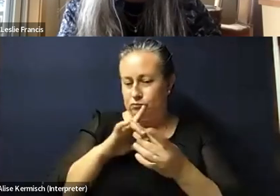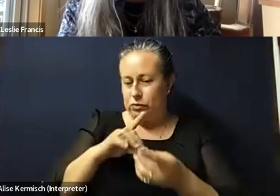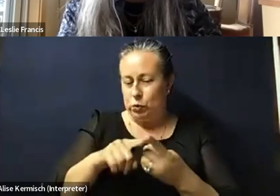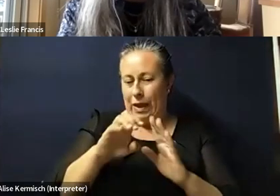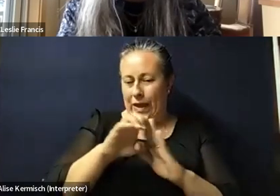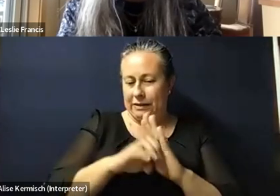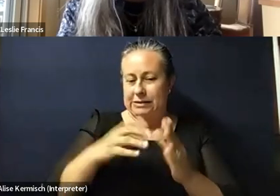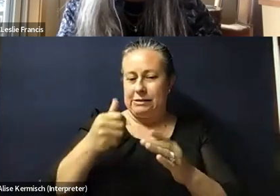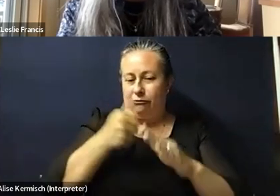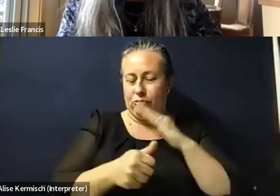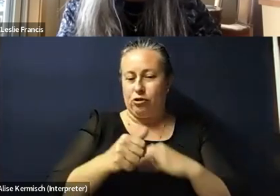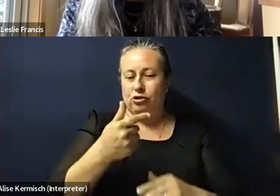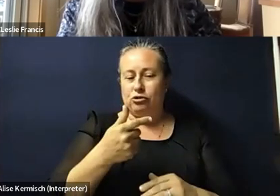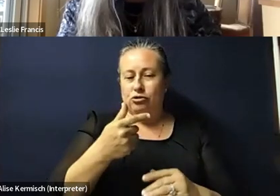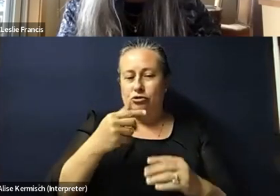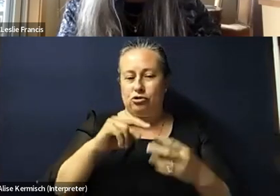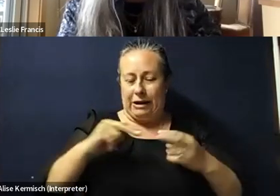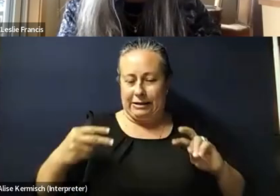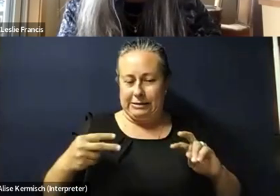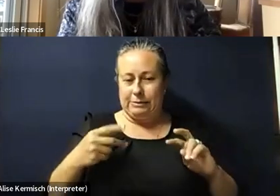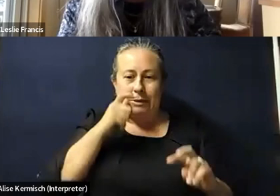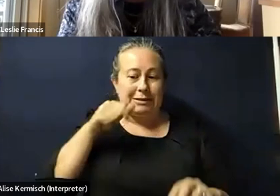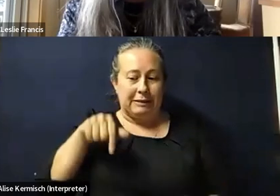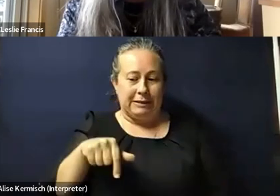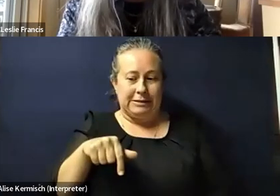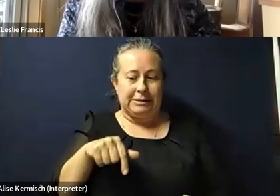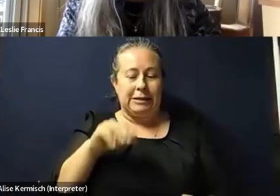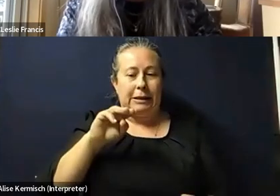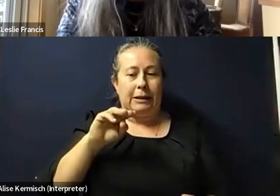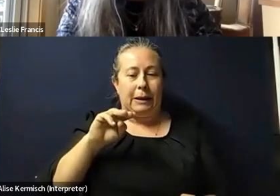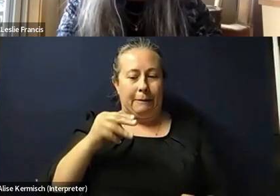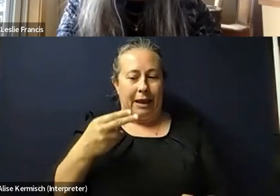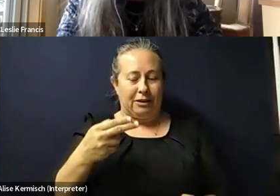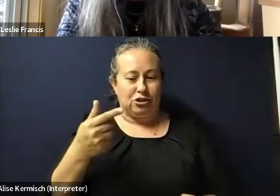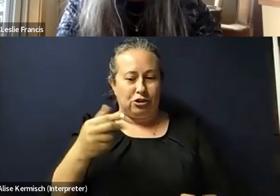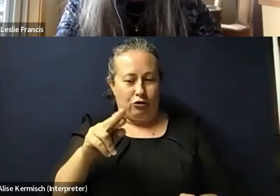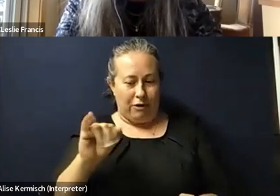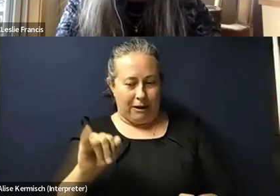genetics, since this is an NHGRI conference. So, good question.